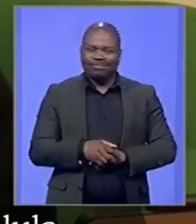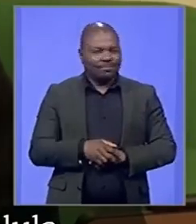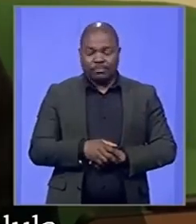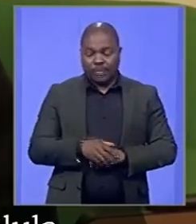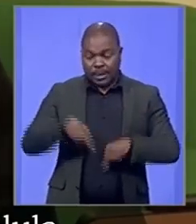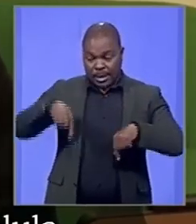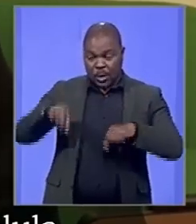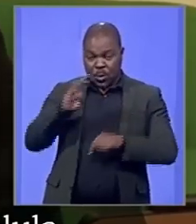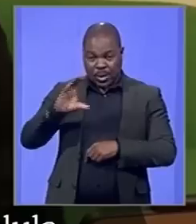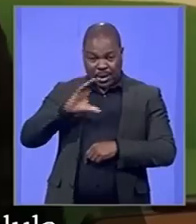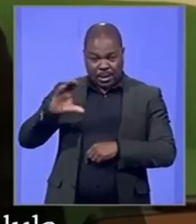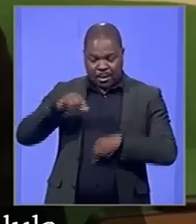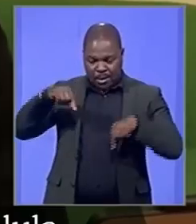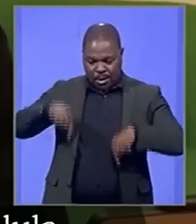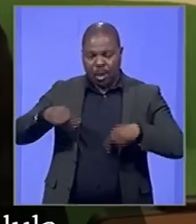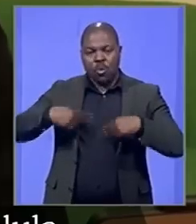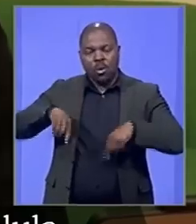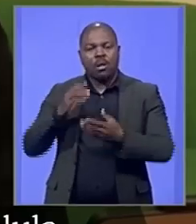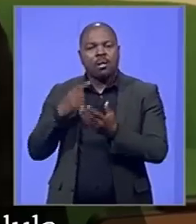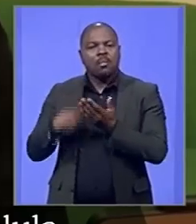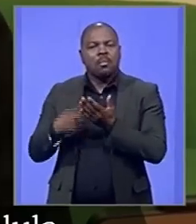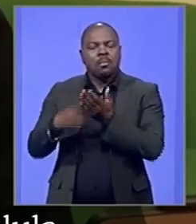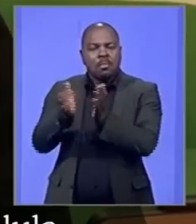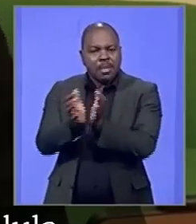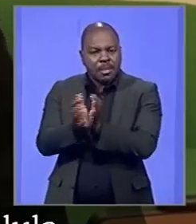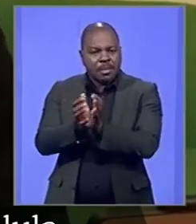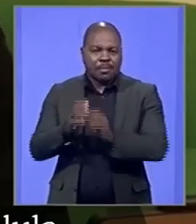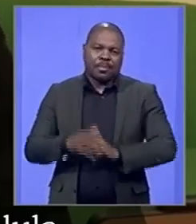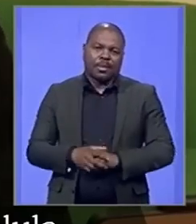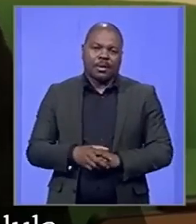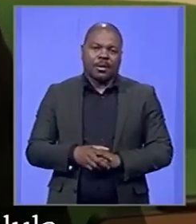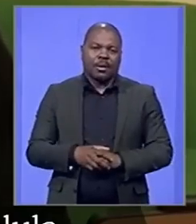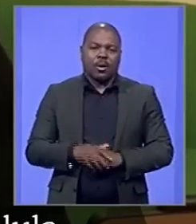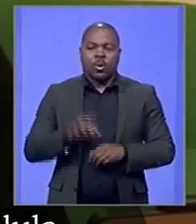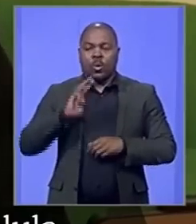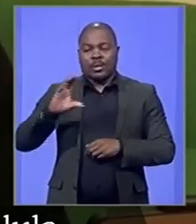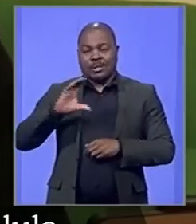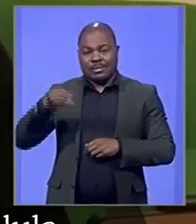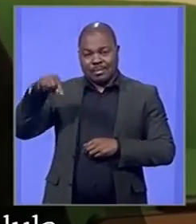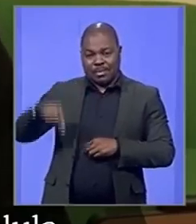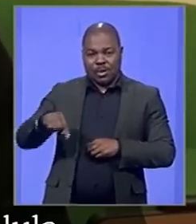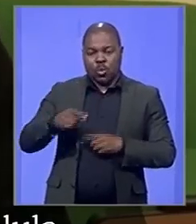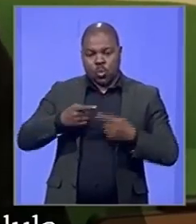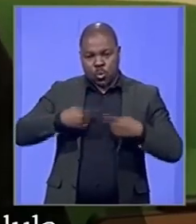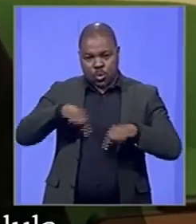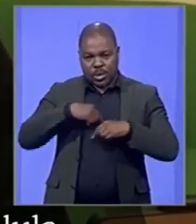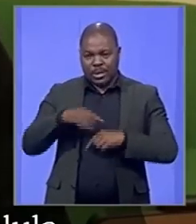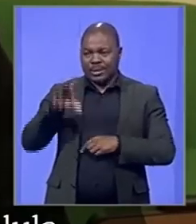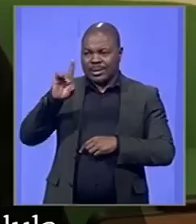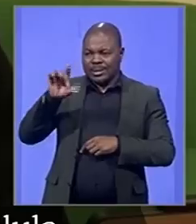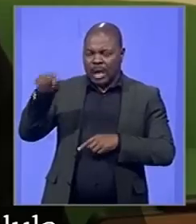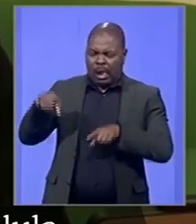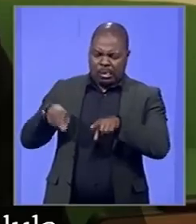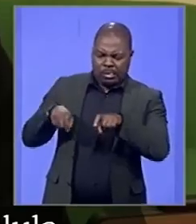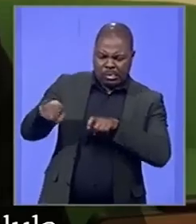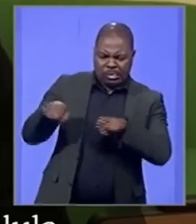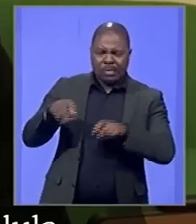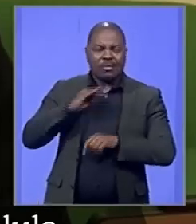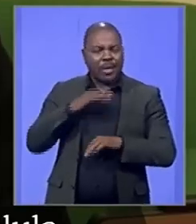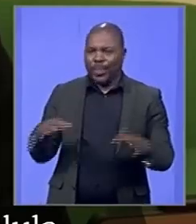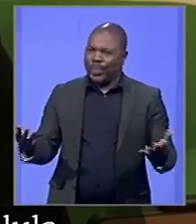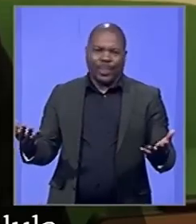Western Cape, we are having a meeting now. Western Cape, we are not giving DA the run for their money.